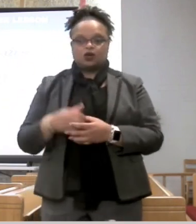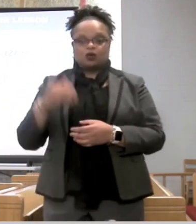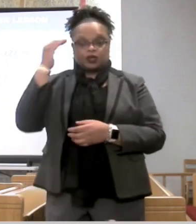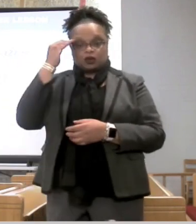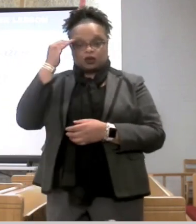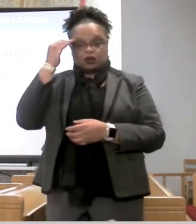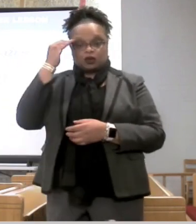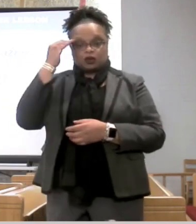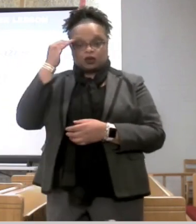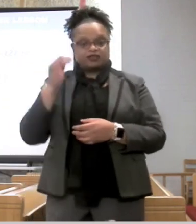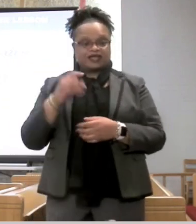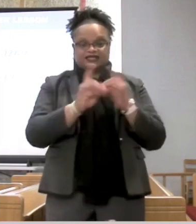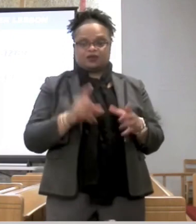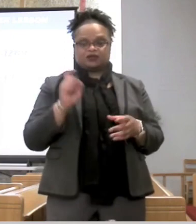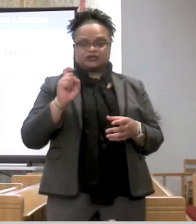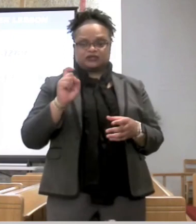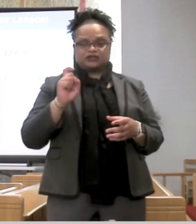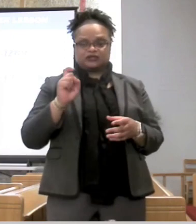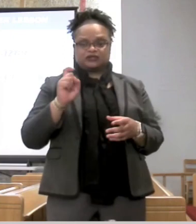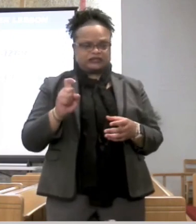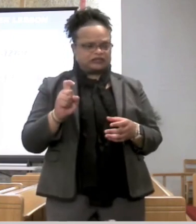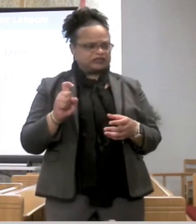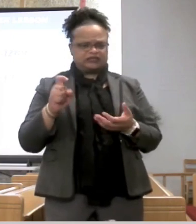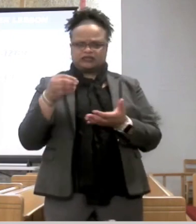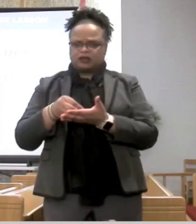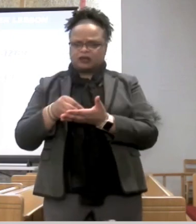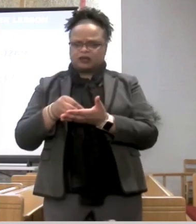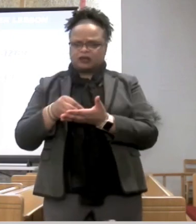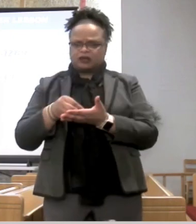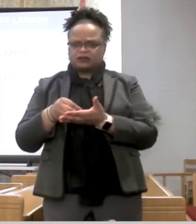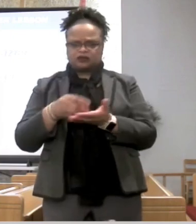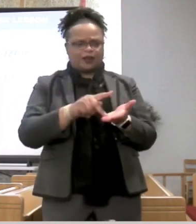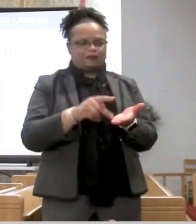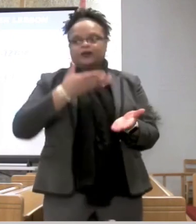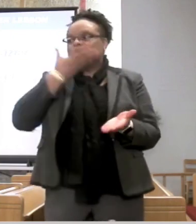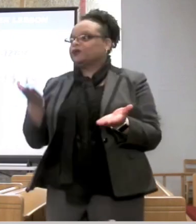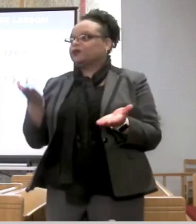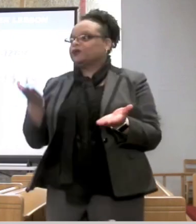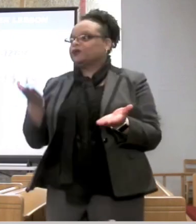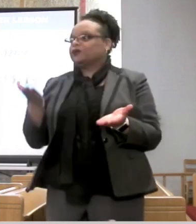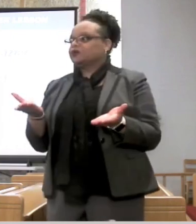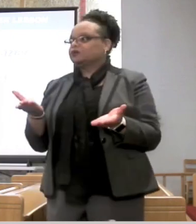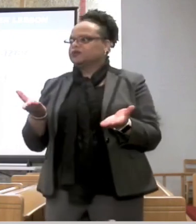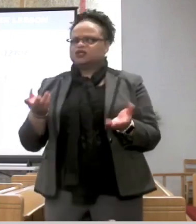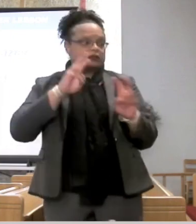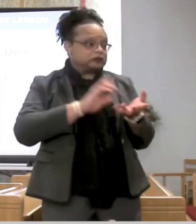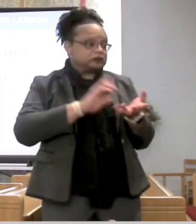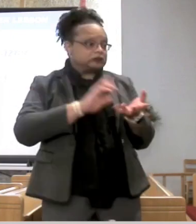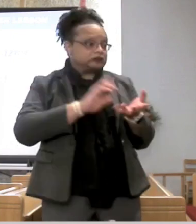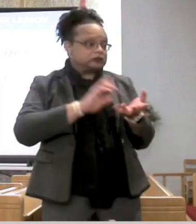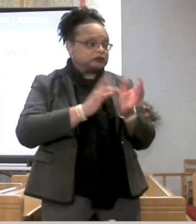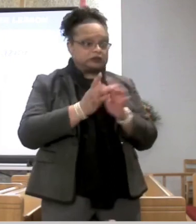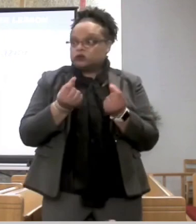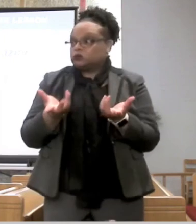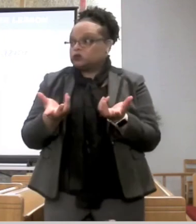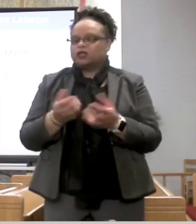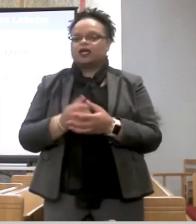didn't have any. And they approached Jesus to see what he could do. One thing about the Lord, he could make it